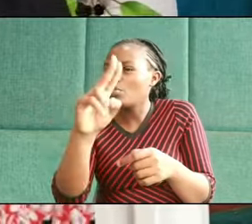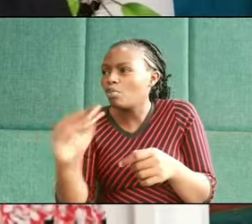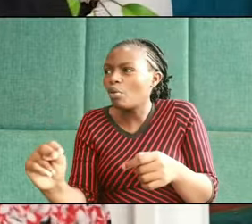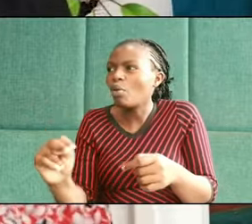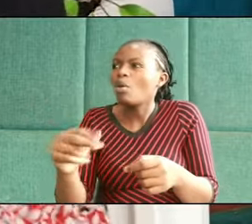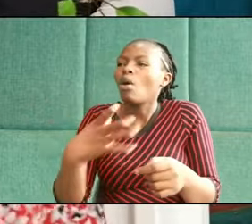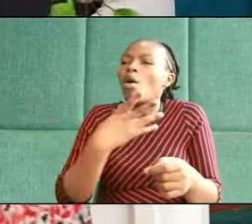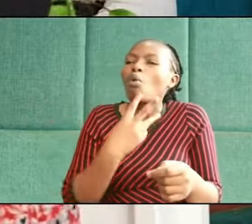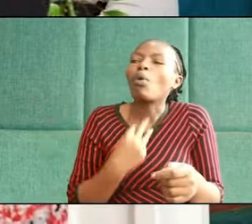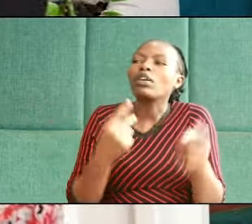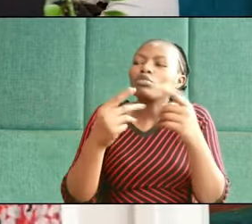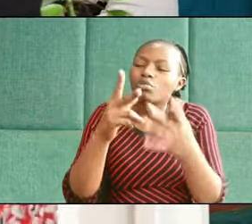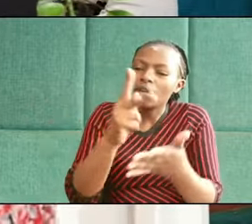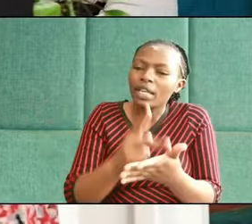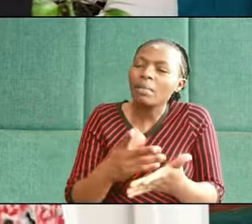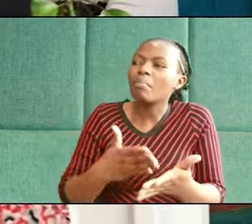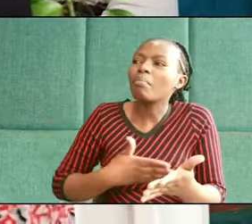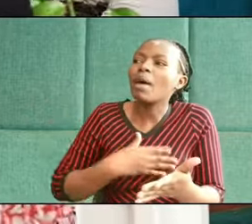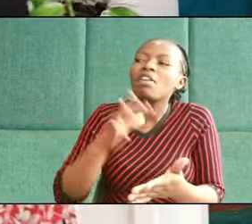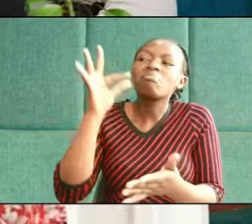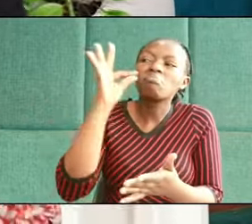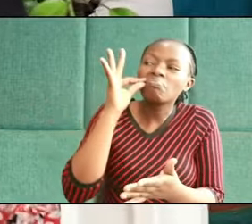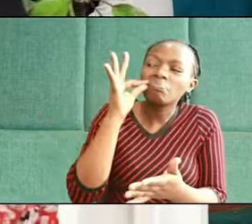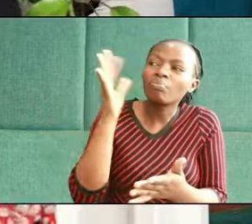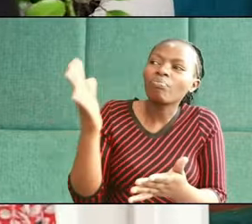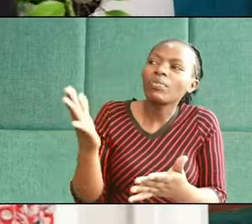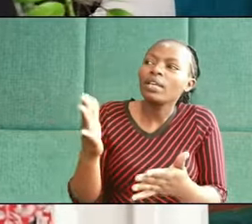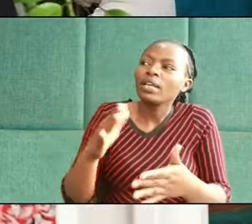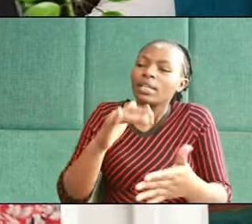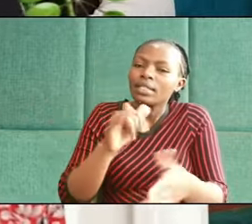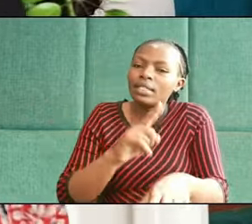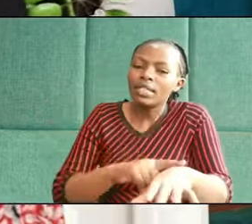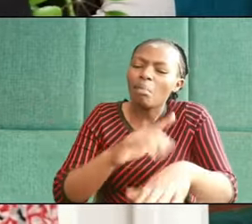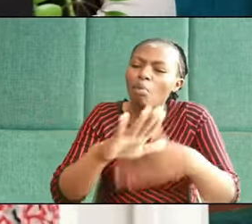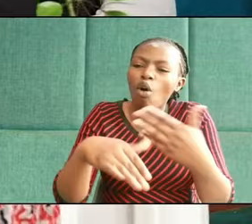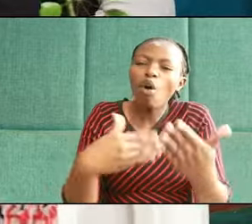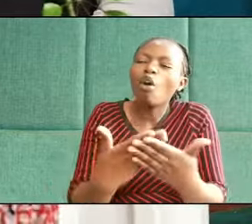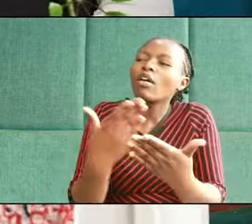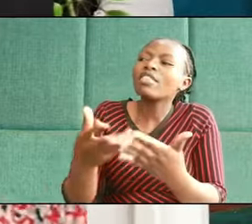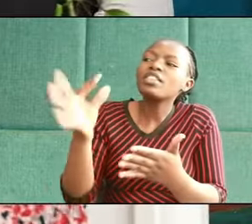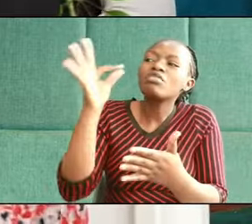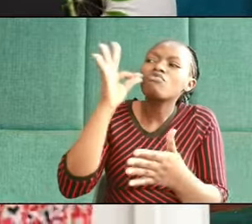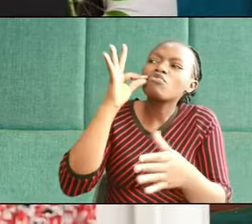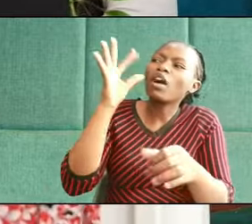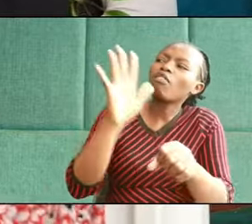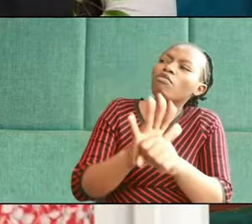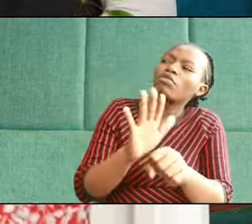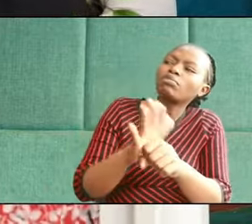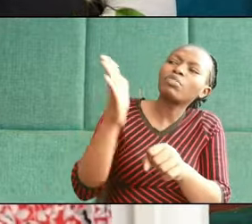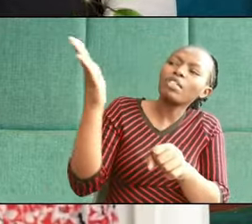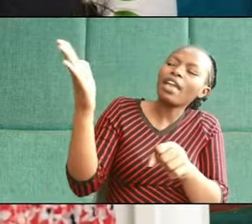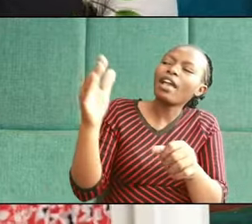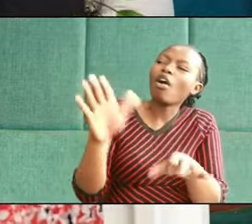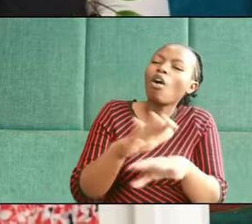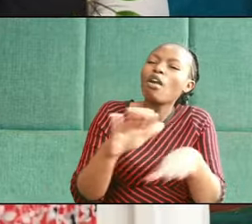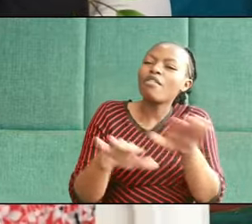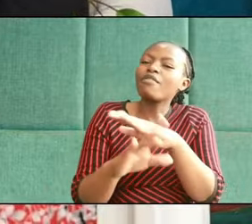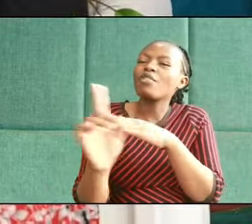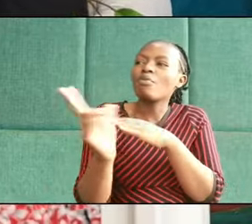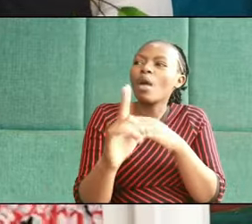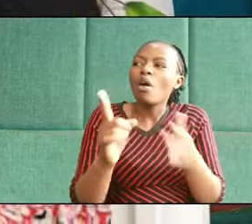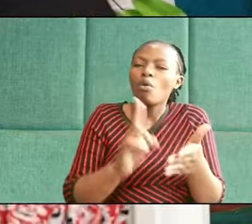apples, isn't it? Yes. And when all these merits are full everywhere, what do mommy and daddy